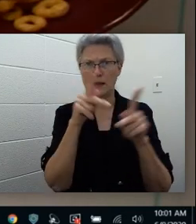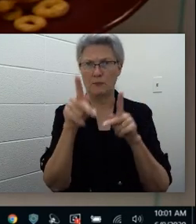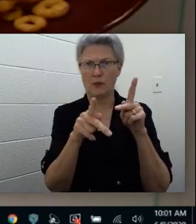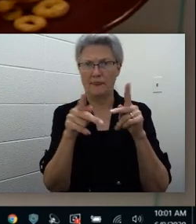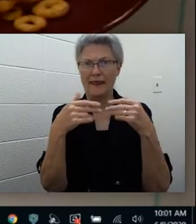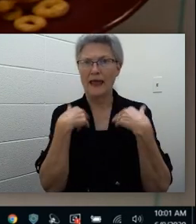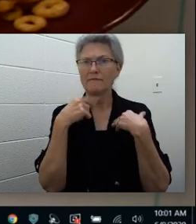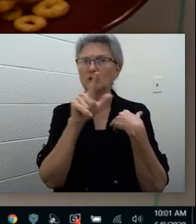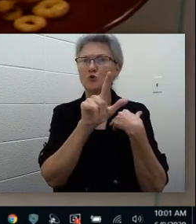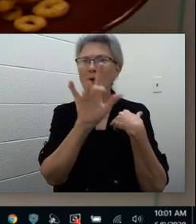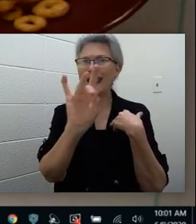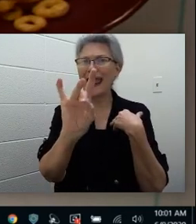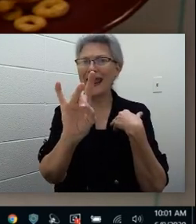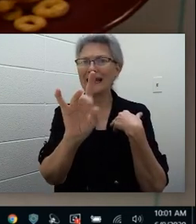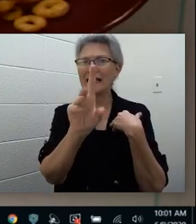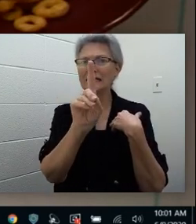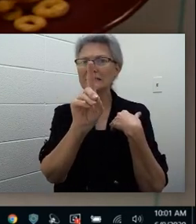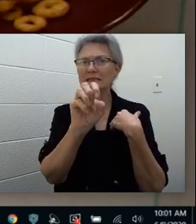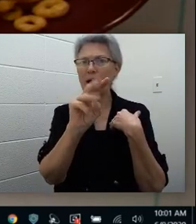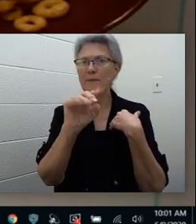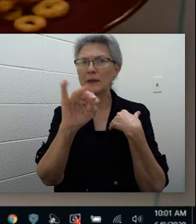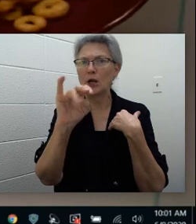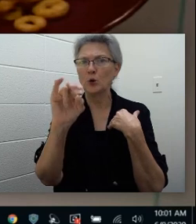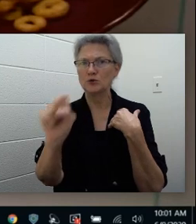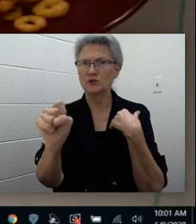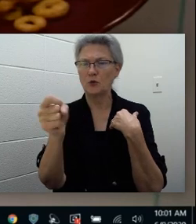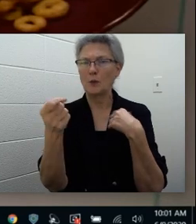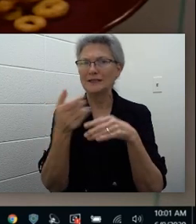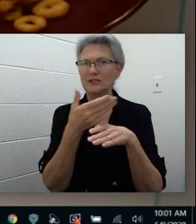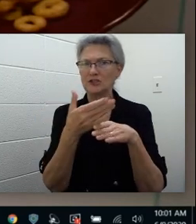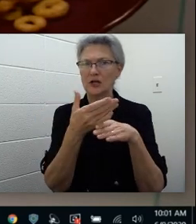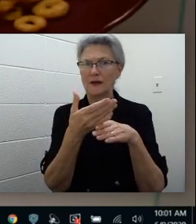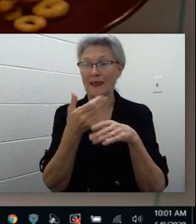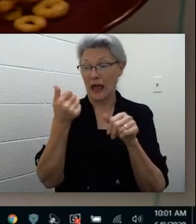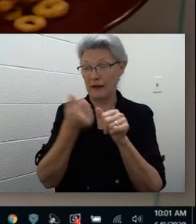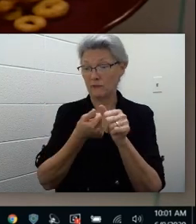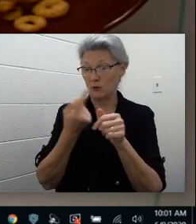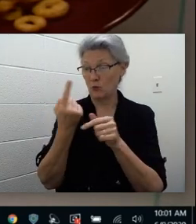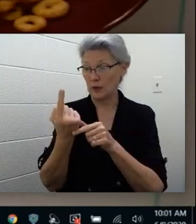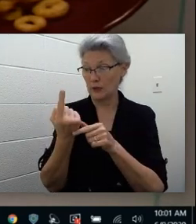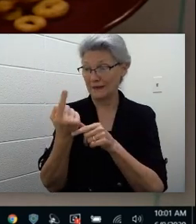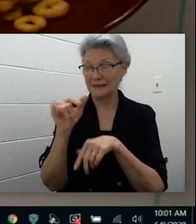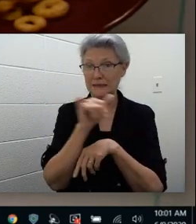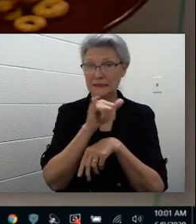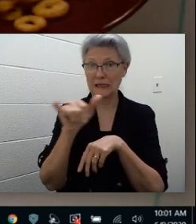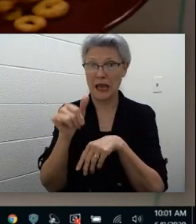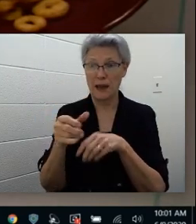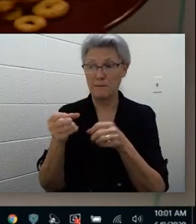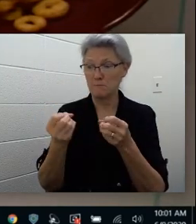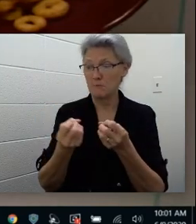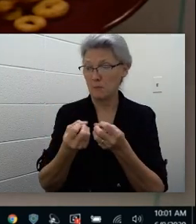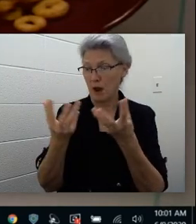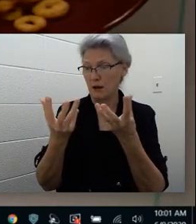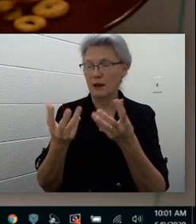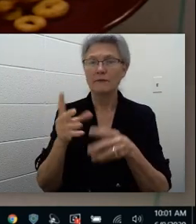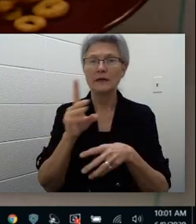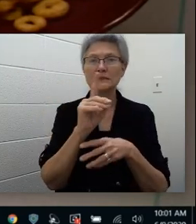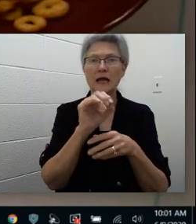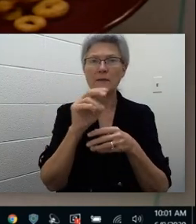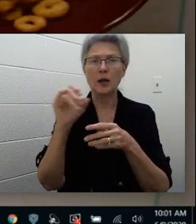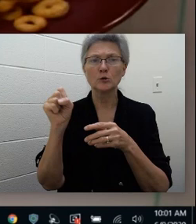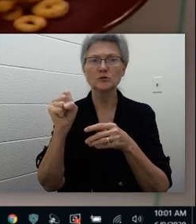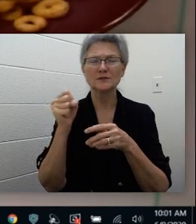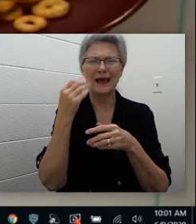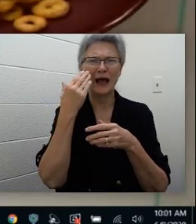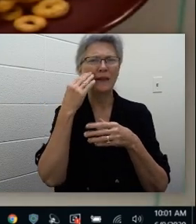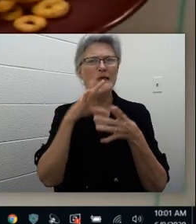28 dominoes that they want to share. Andrea wants everyone to get the same number of dominoes. So I know that this story problem